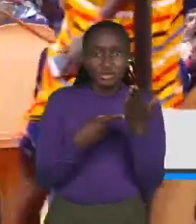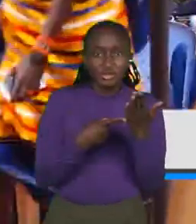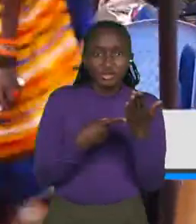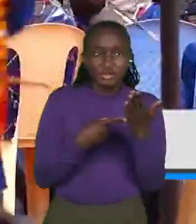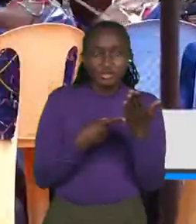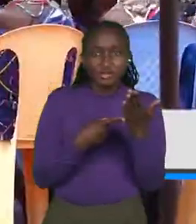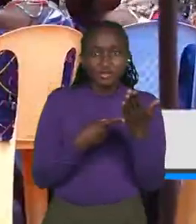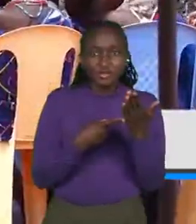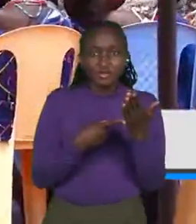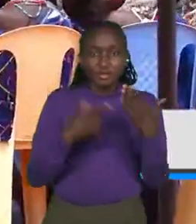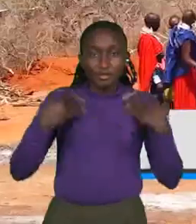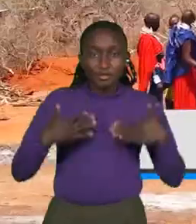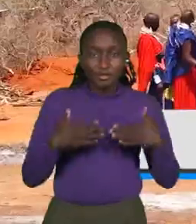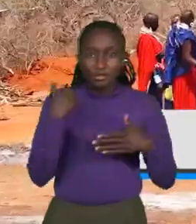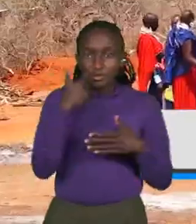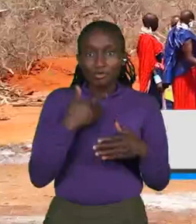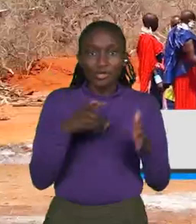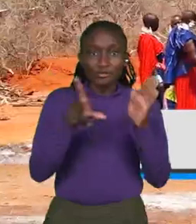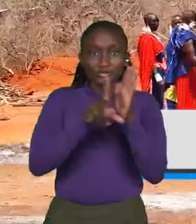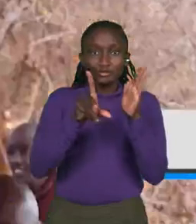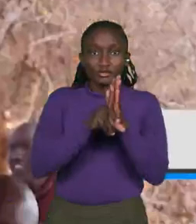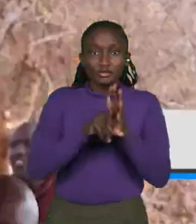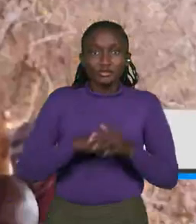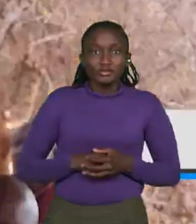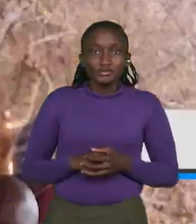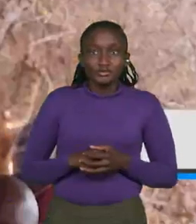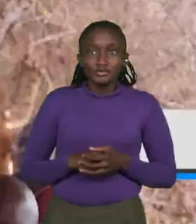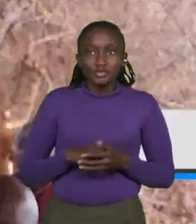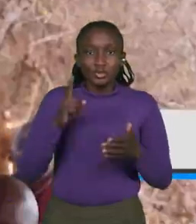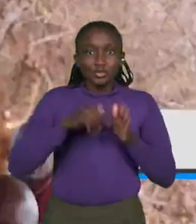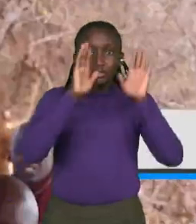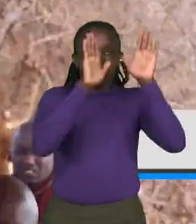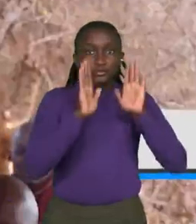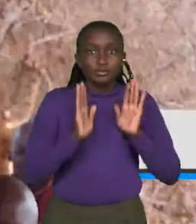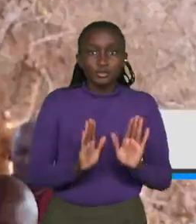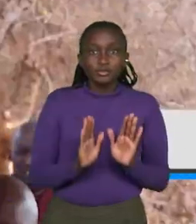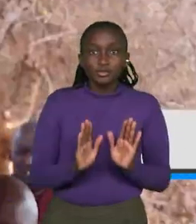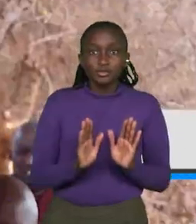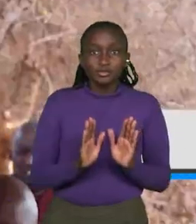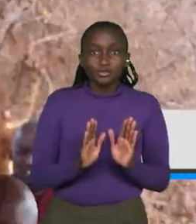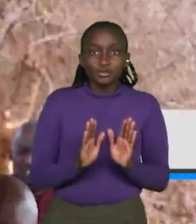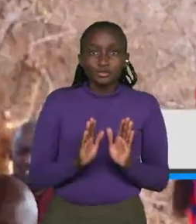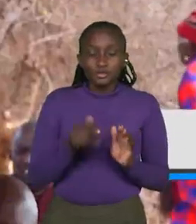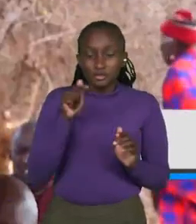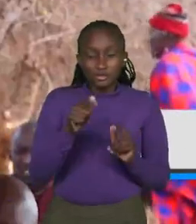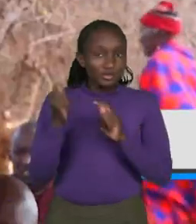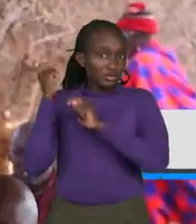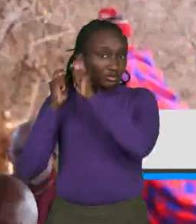sasa watu ambaye kuna sheria ya dunia hii. Kitu muhimu ni kwamba tamaduni